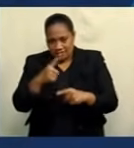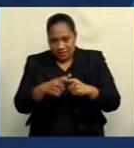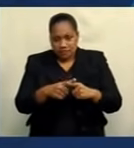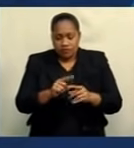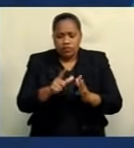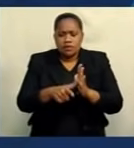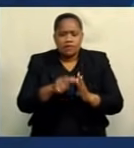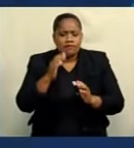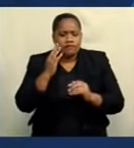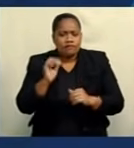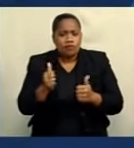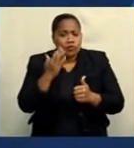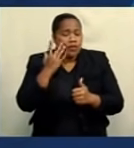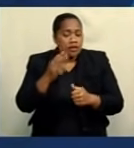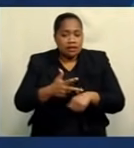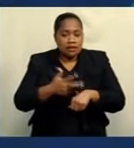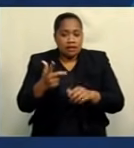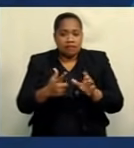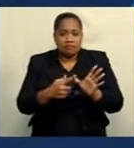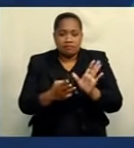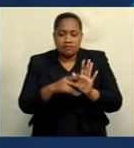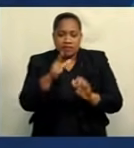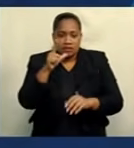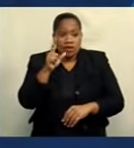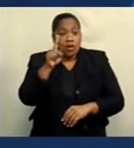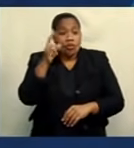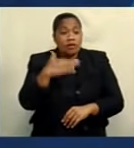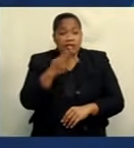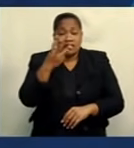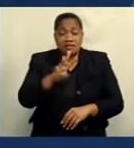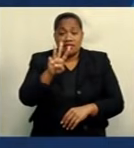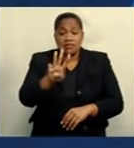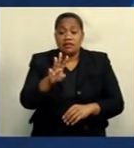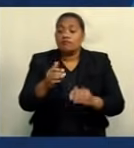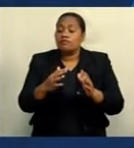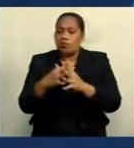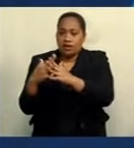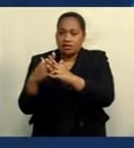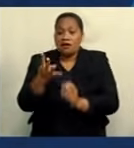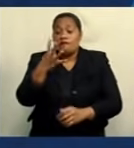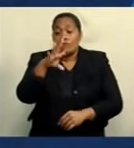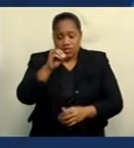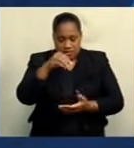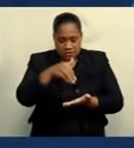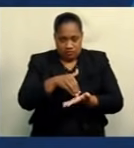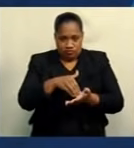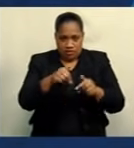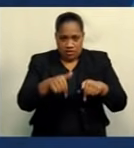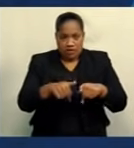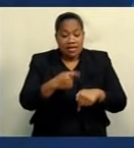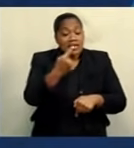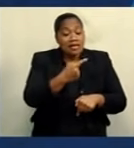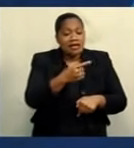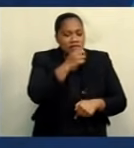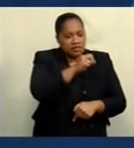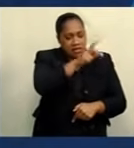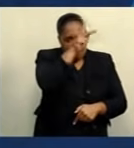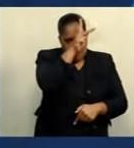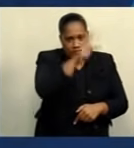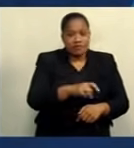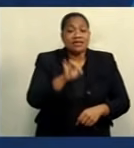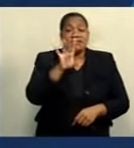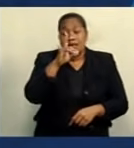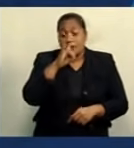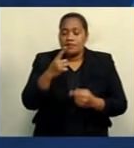a.m. yesterday. 133 cases are from the west, 40 from the Central Division and 11 from Kandavu. 10 people